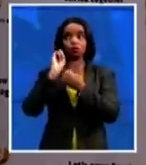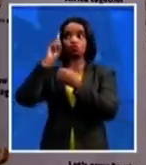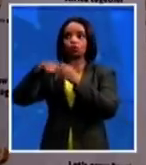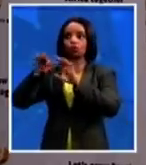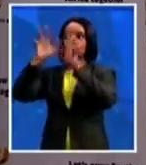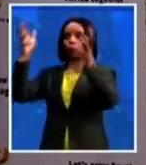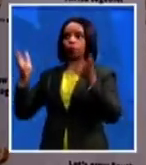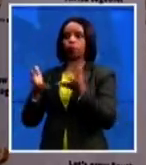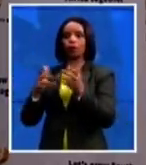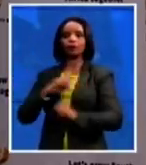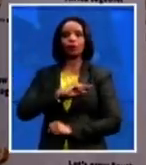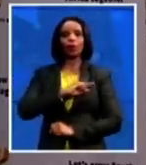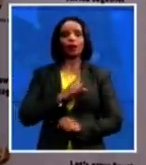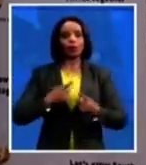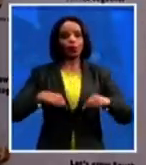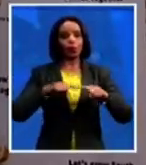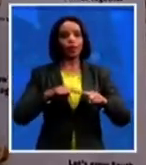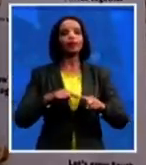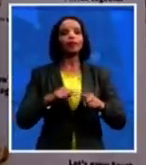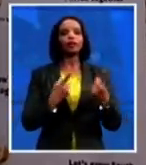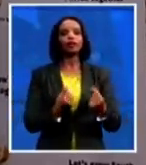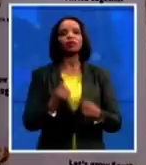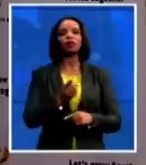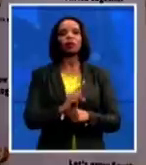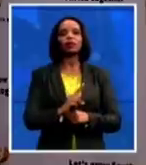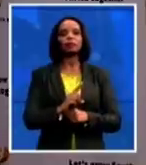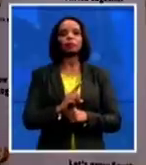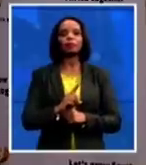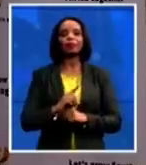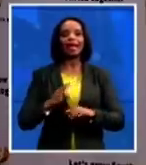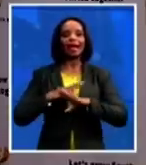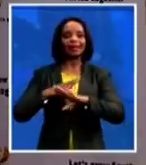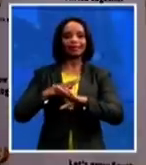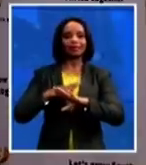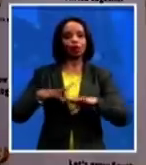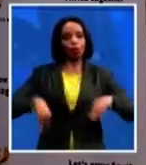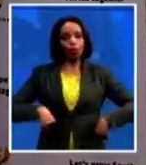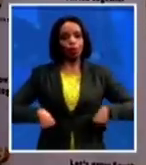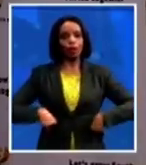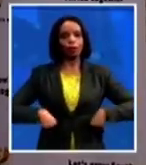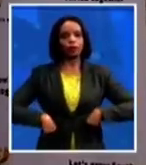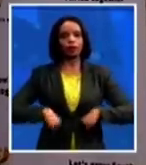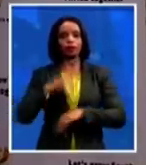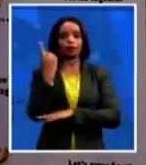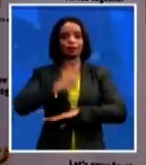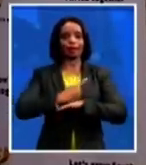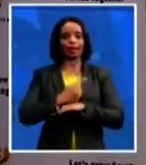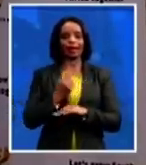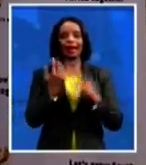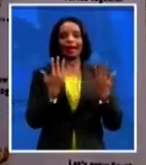Anti-Corruption Day on Thursday, 9 December 2021, under the theme Open